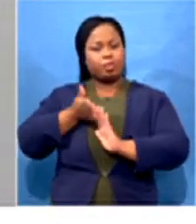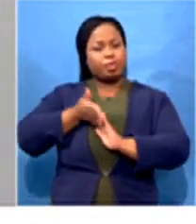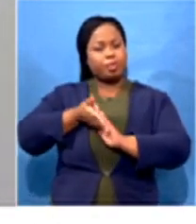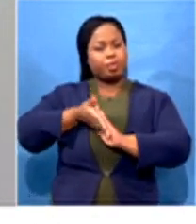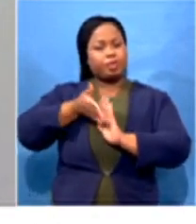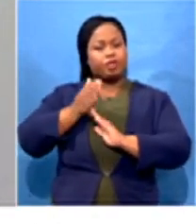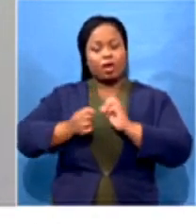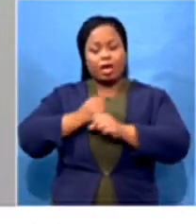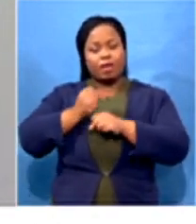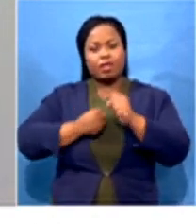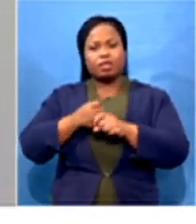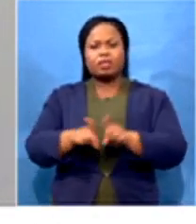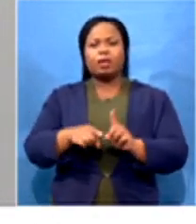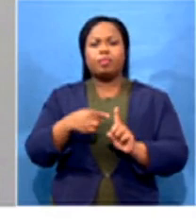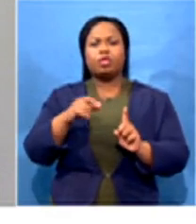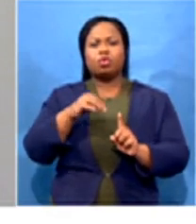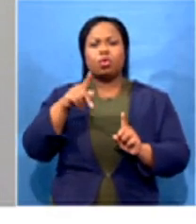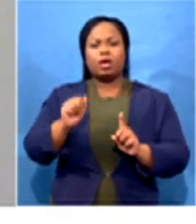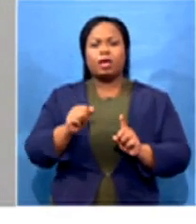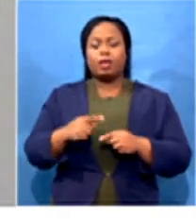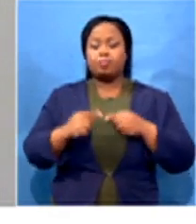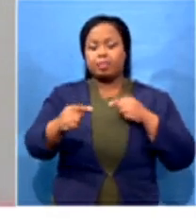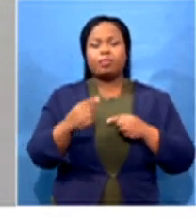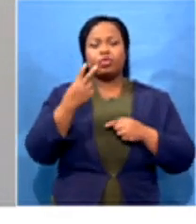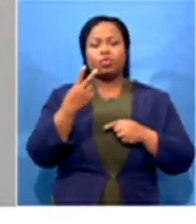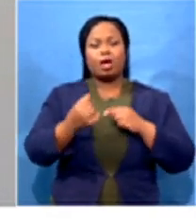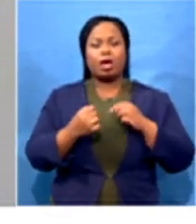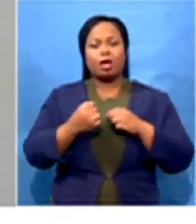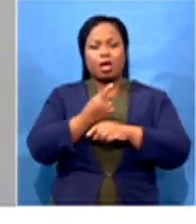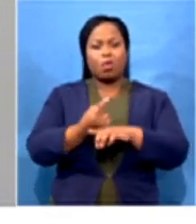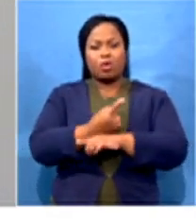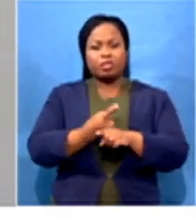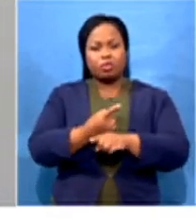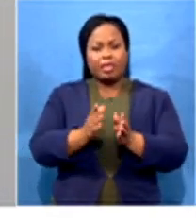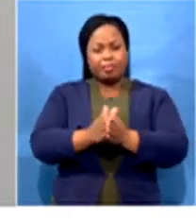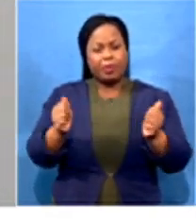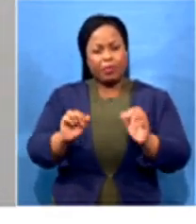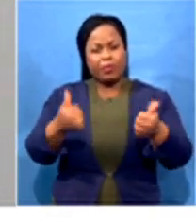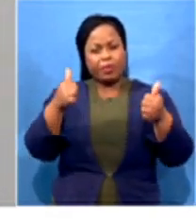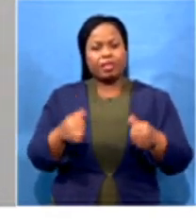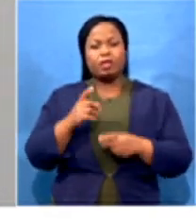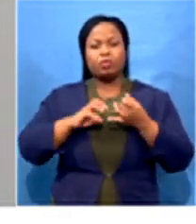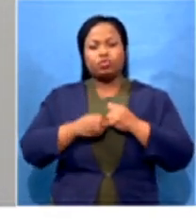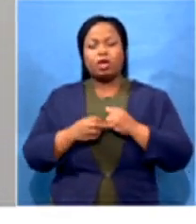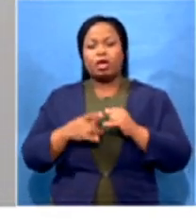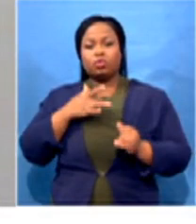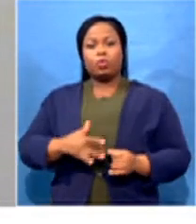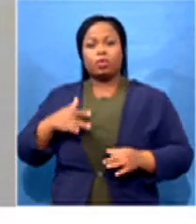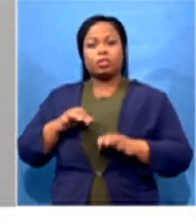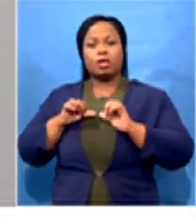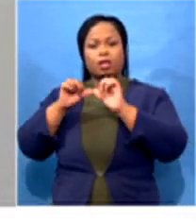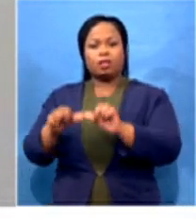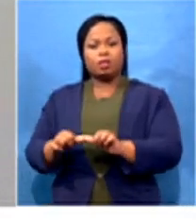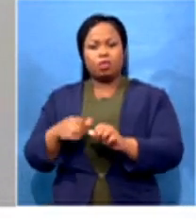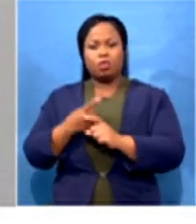Eliud Kipchoge did in breaking the 2-hour barrier, where you've got paces and everything, and then trying to win a title. And you speak